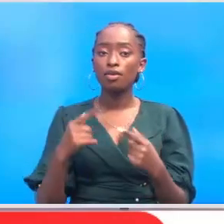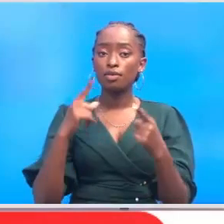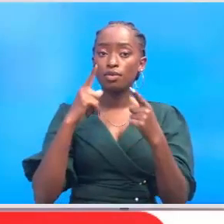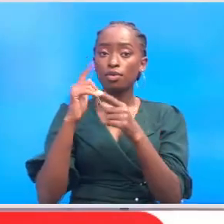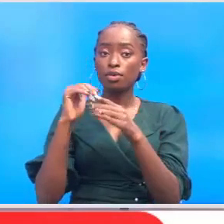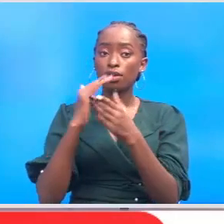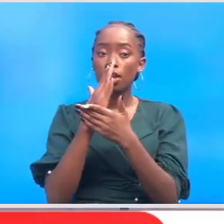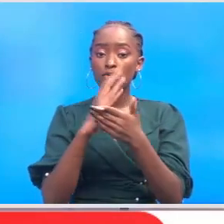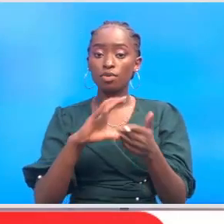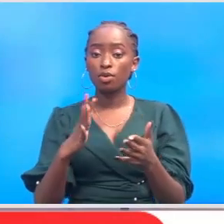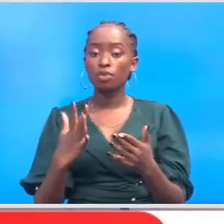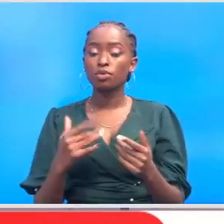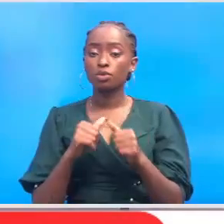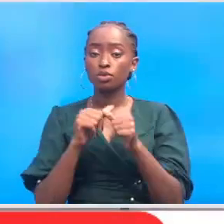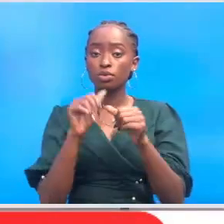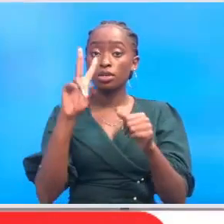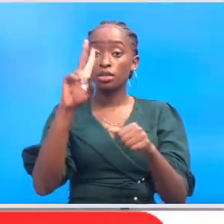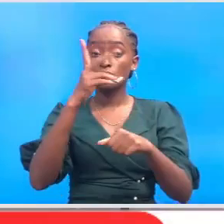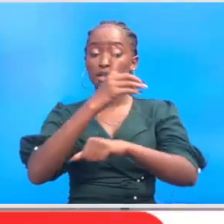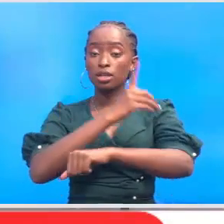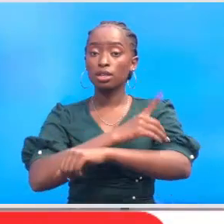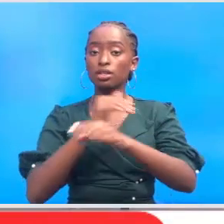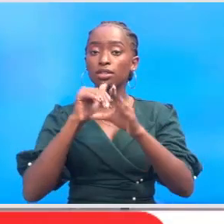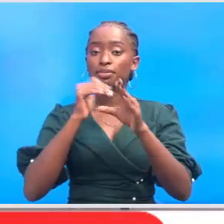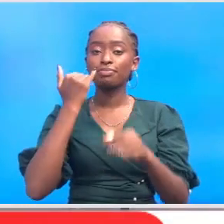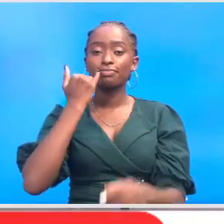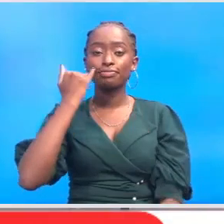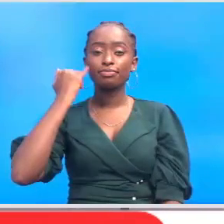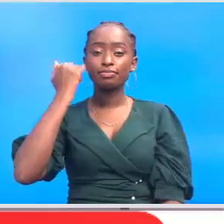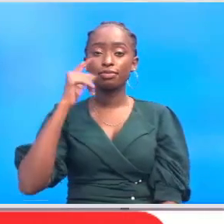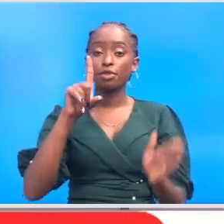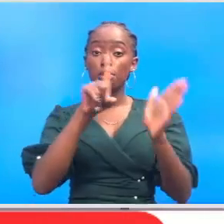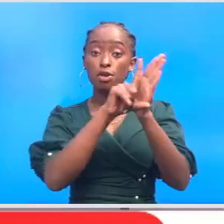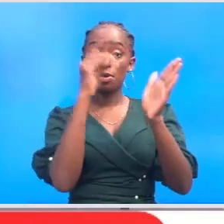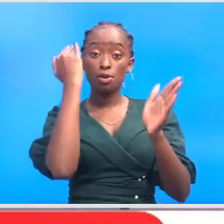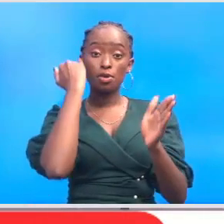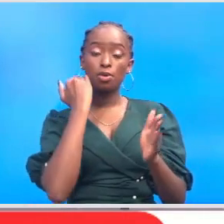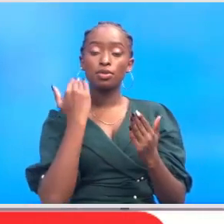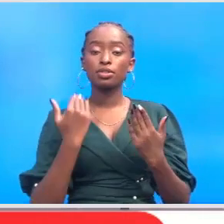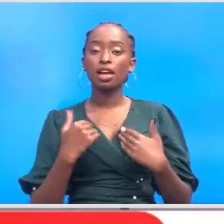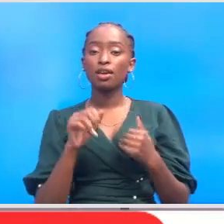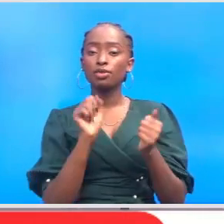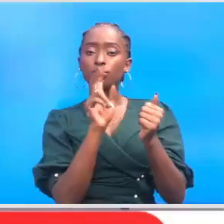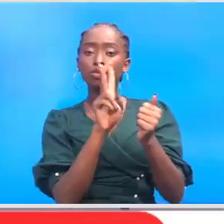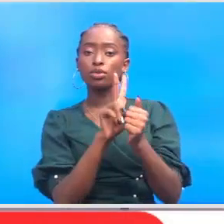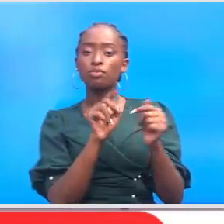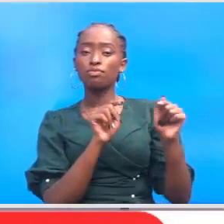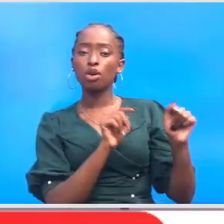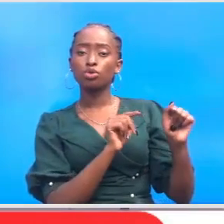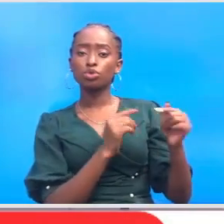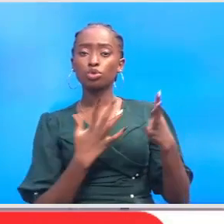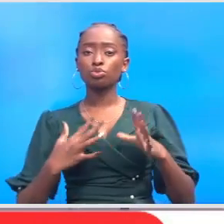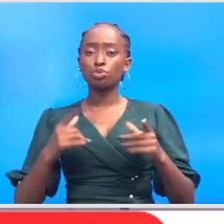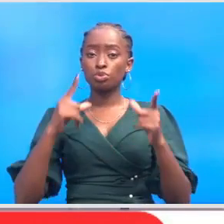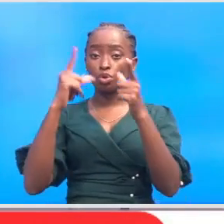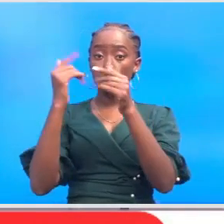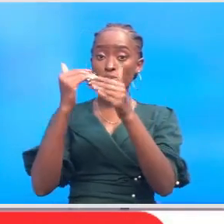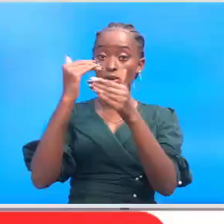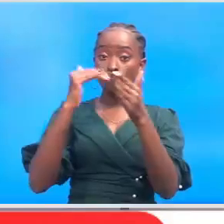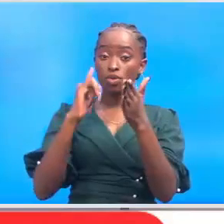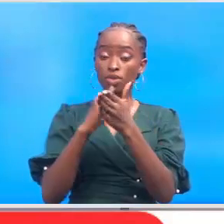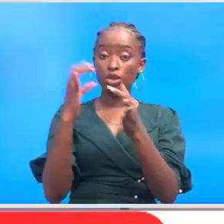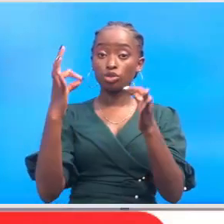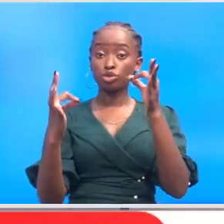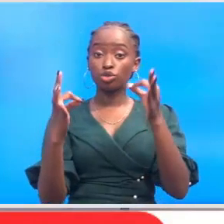the second day at the Nakuru law courts. The 12 accused persons appeared before the Nakuru principal magistrate,